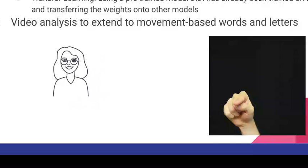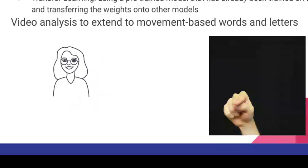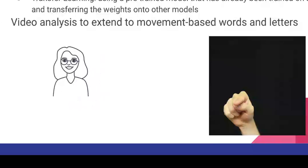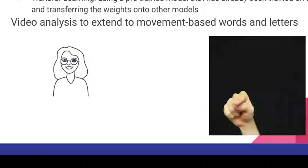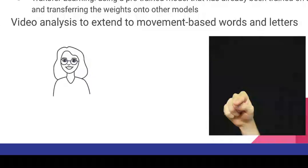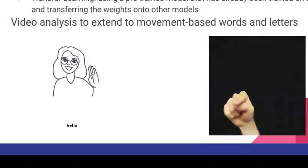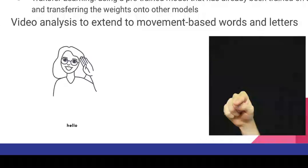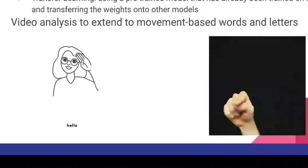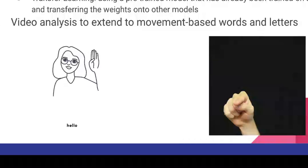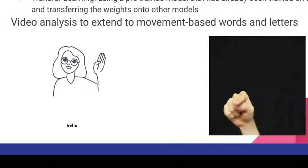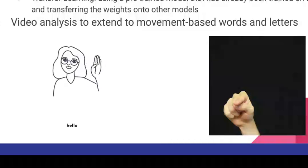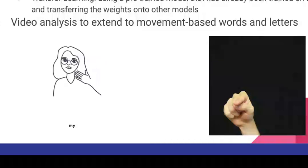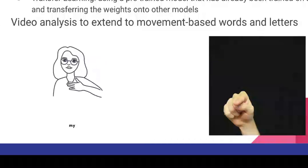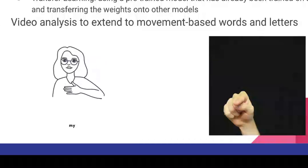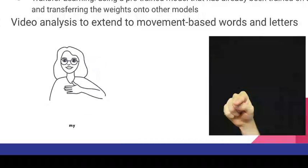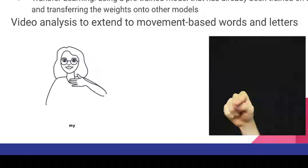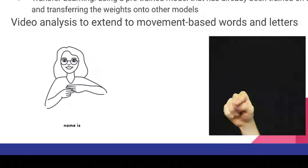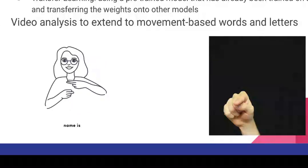there are